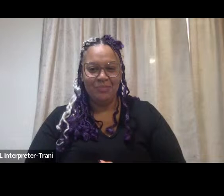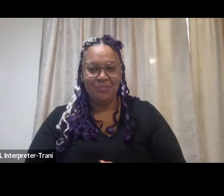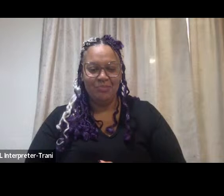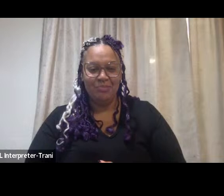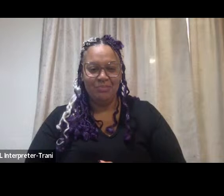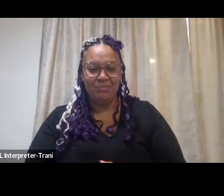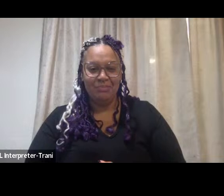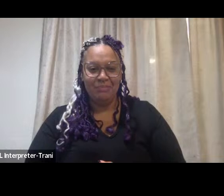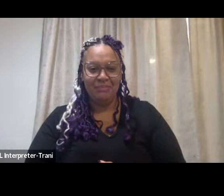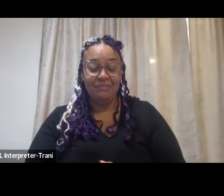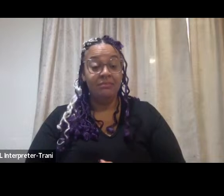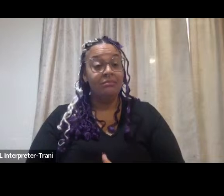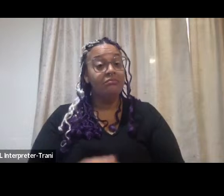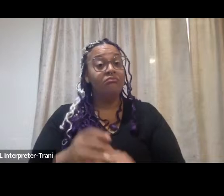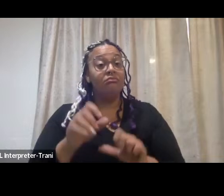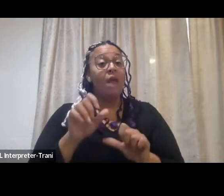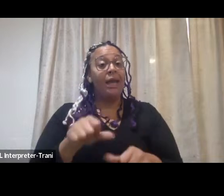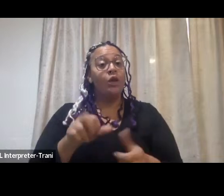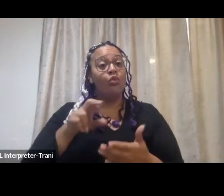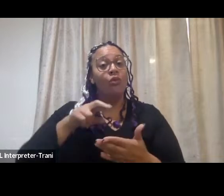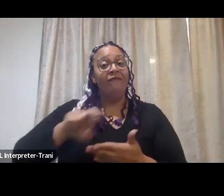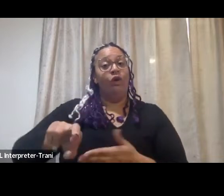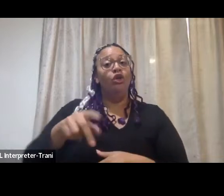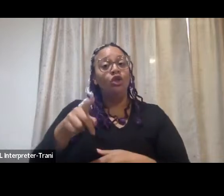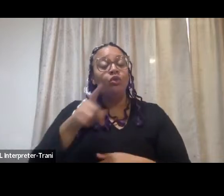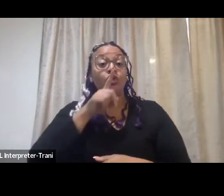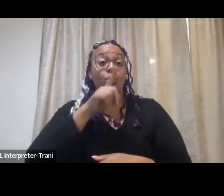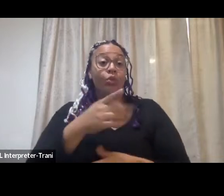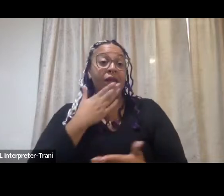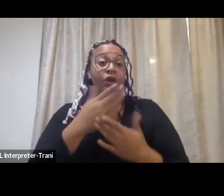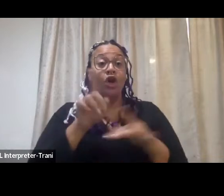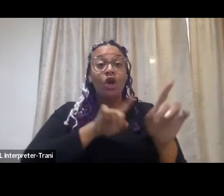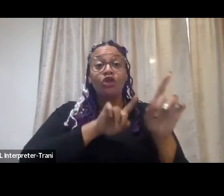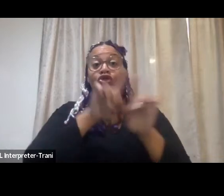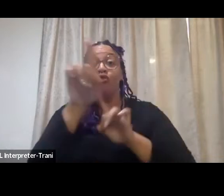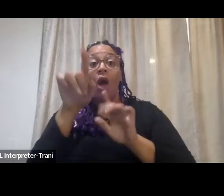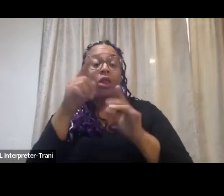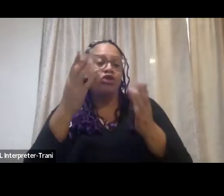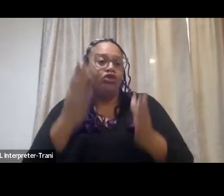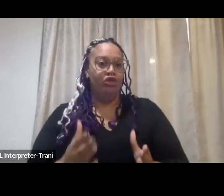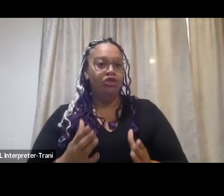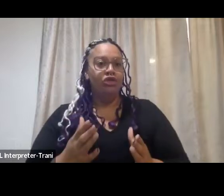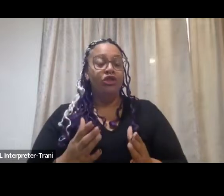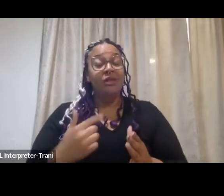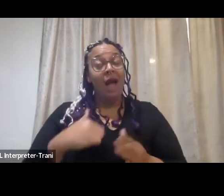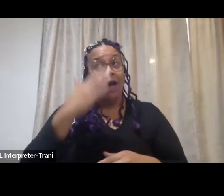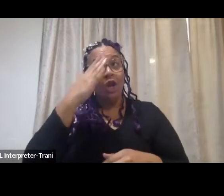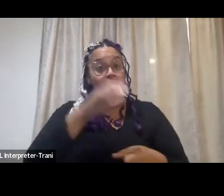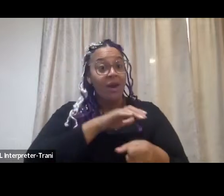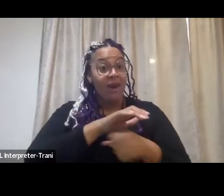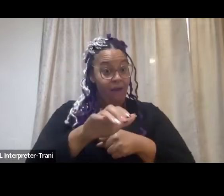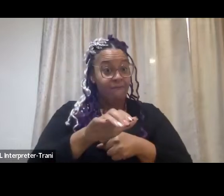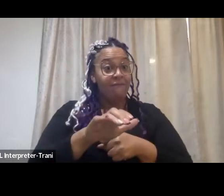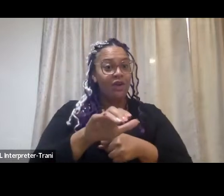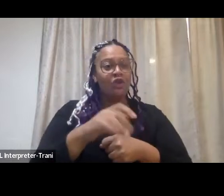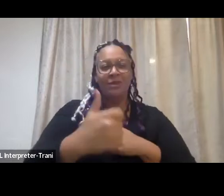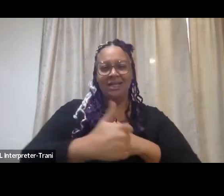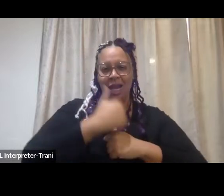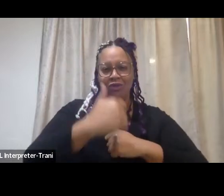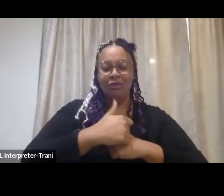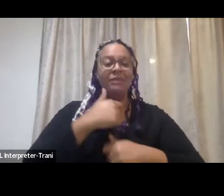I can refer you to some really good astrologers. I know just enough about astrology to be dangerous. I'm a cards